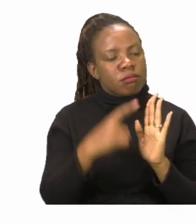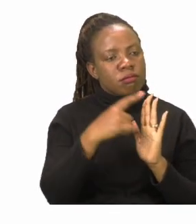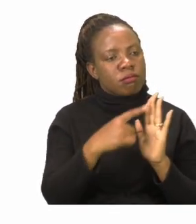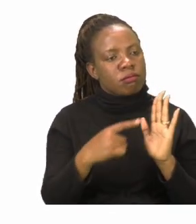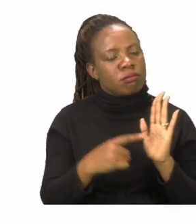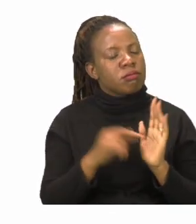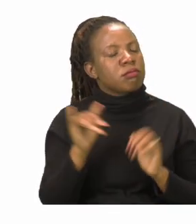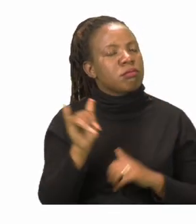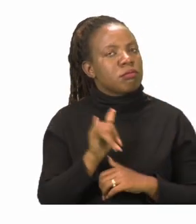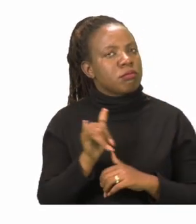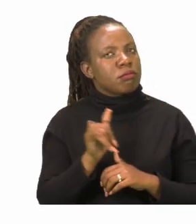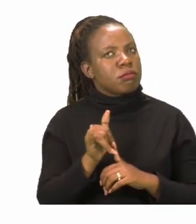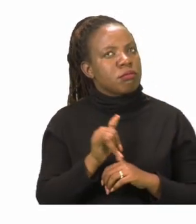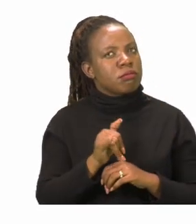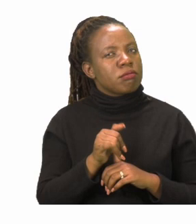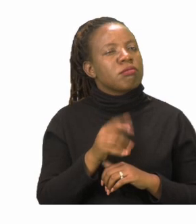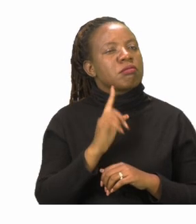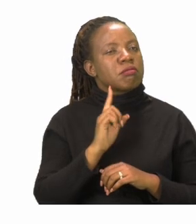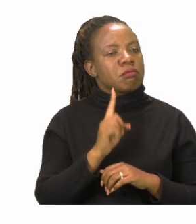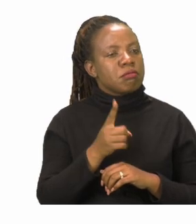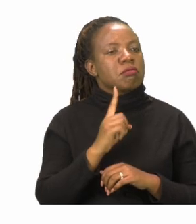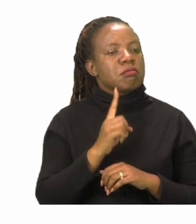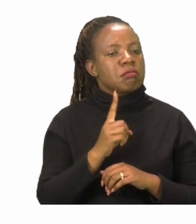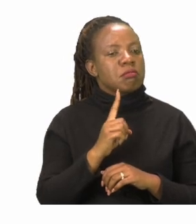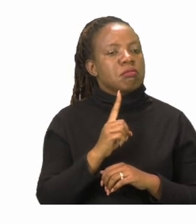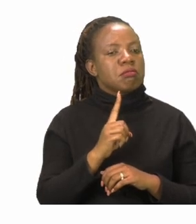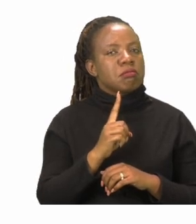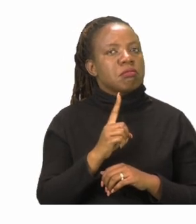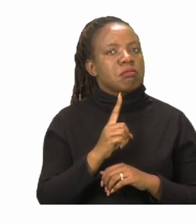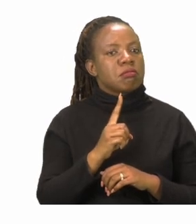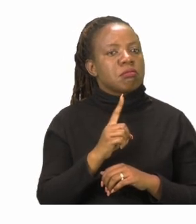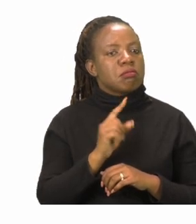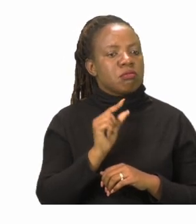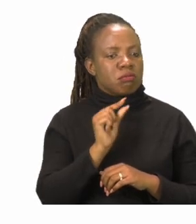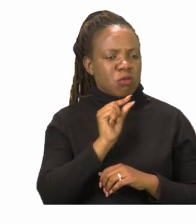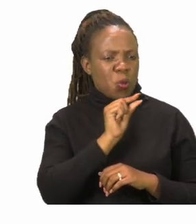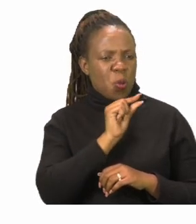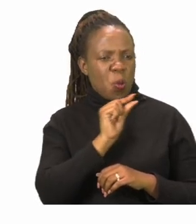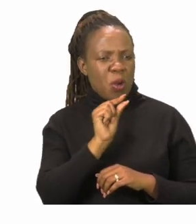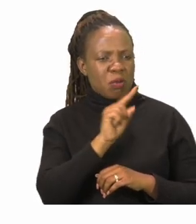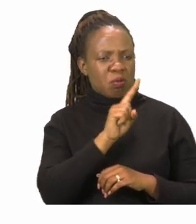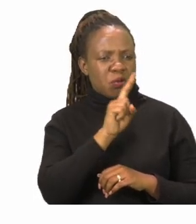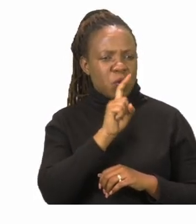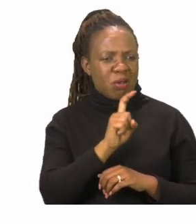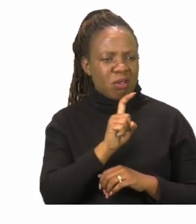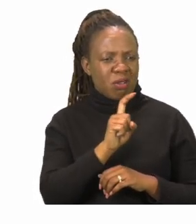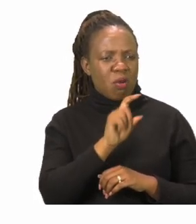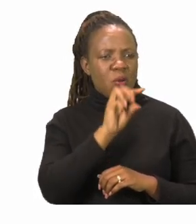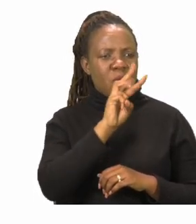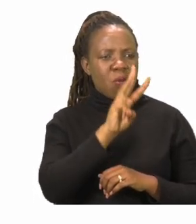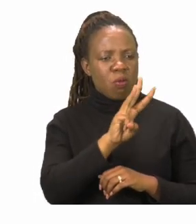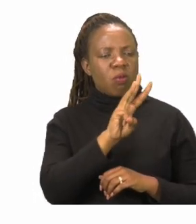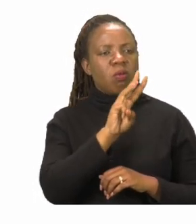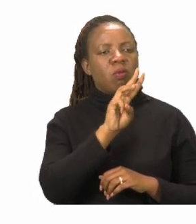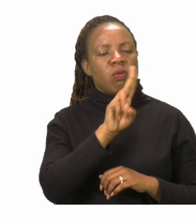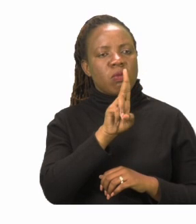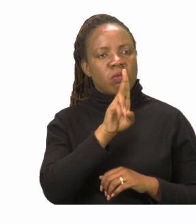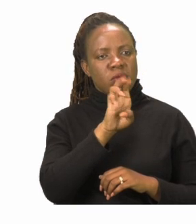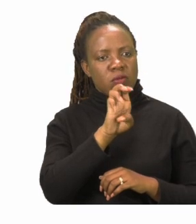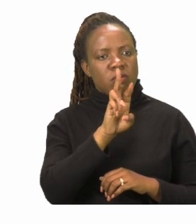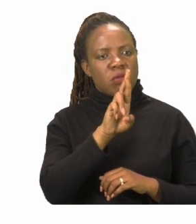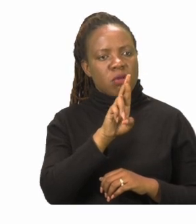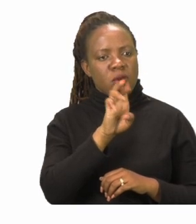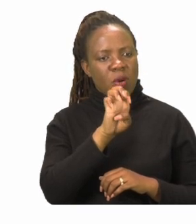Well, this one looks like it's got a question word in the beginning. Where? So that means that